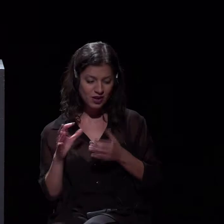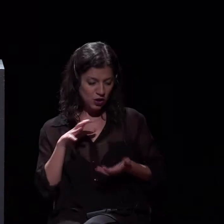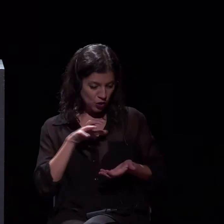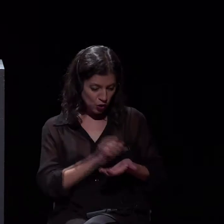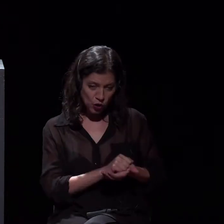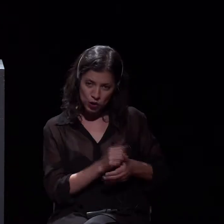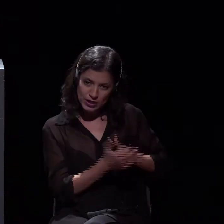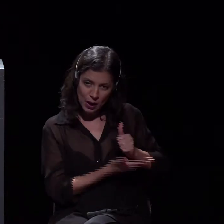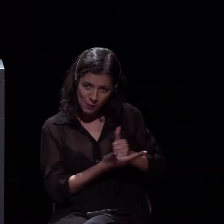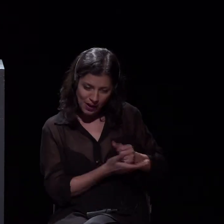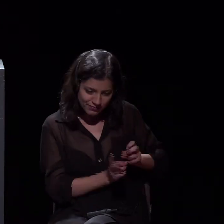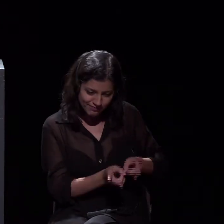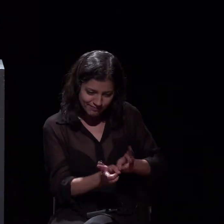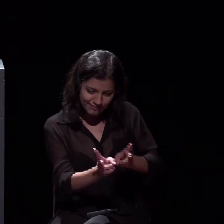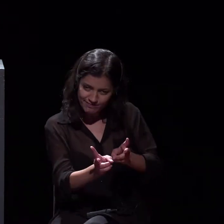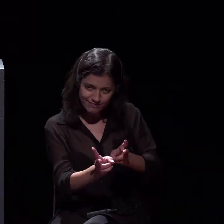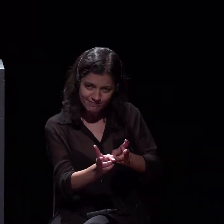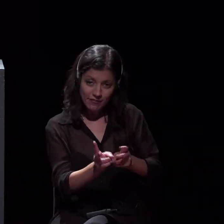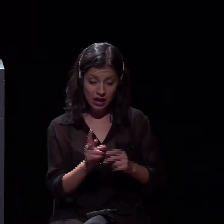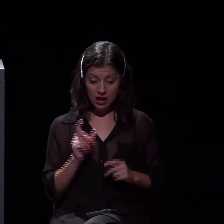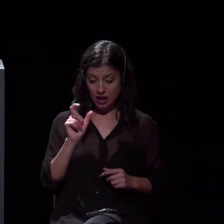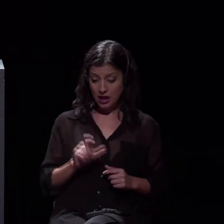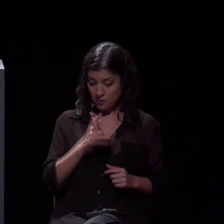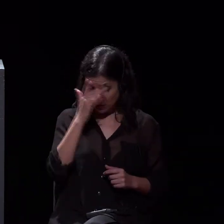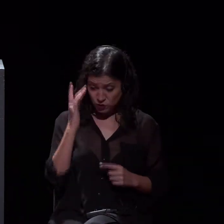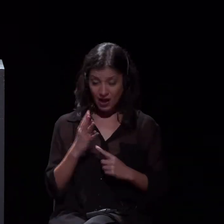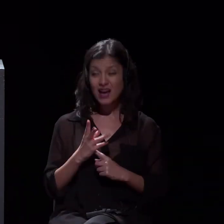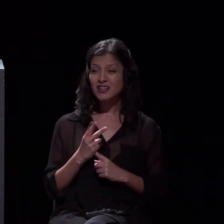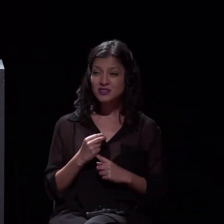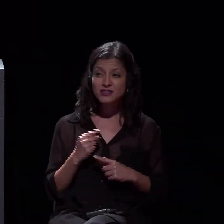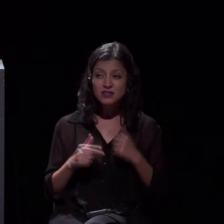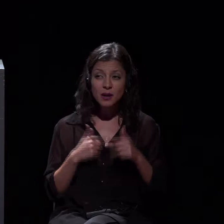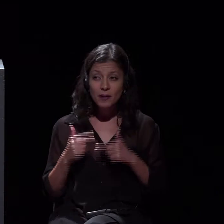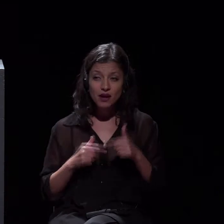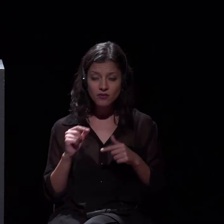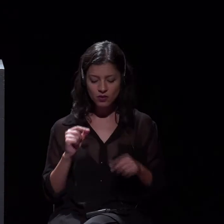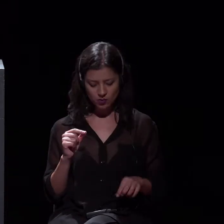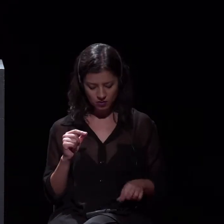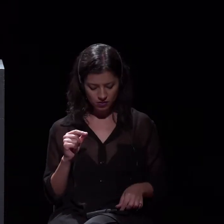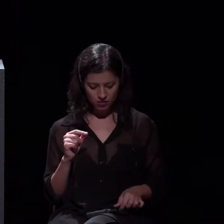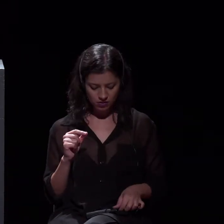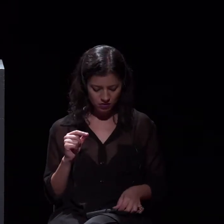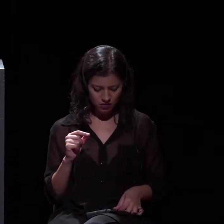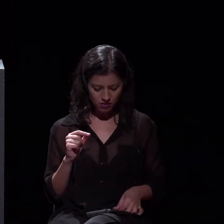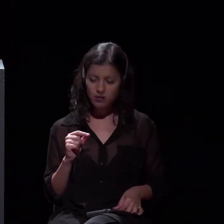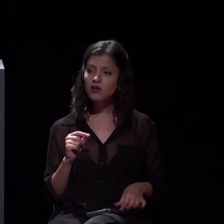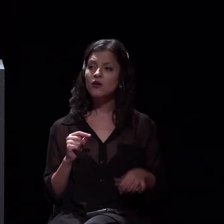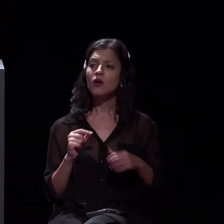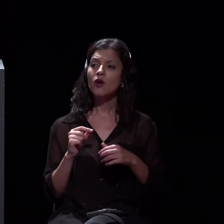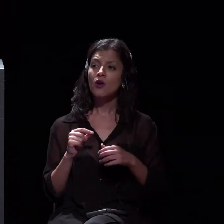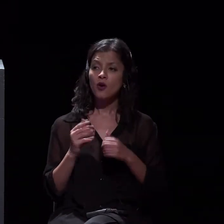could be seen as working within the logic of conceptualism, albeit a brand of conceptualism that was ideological,